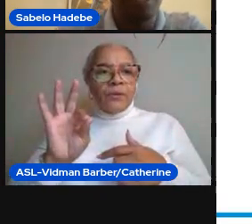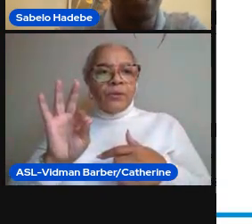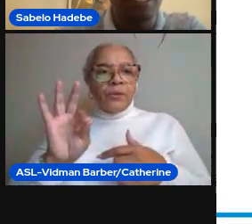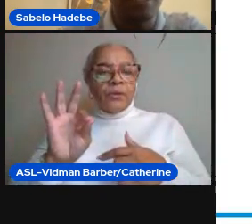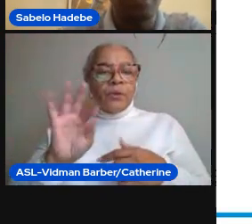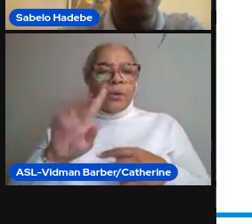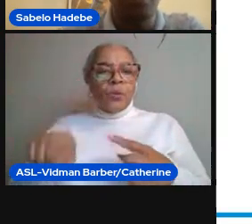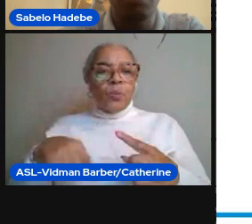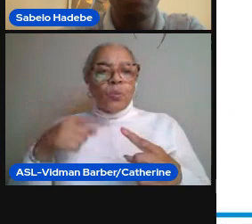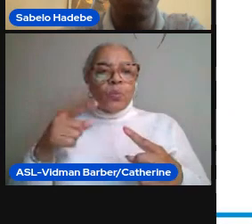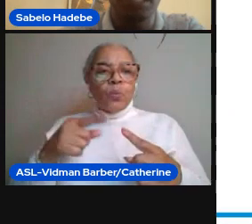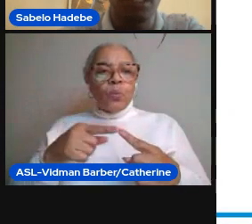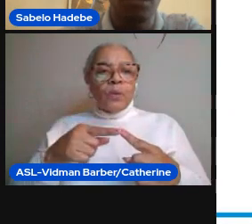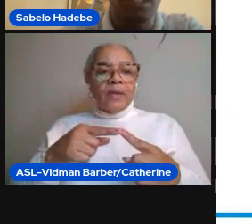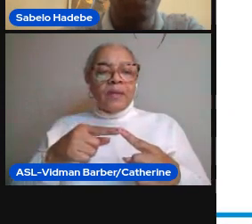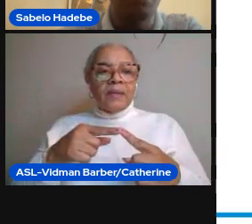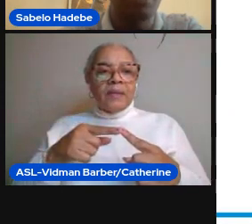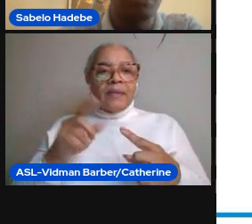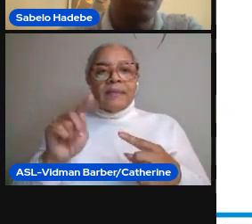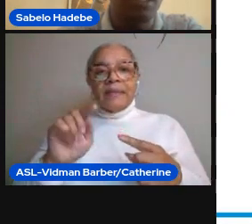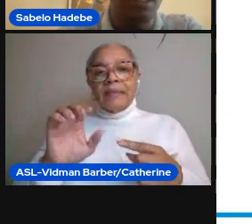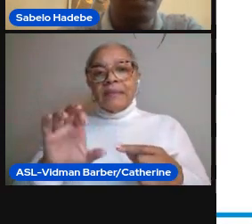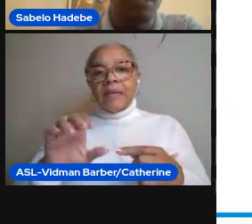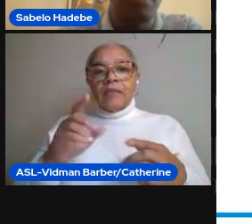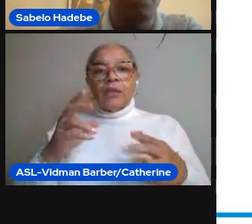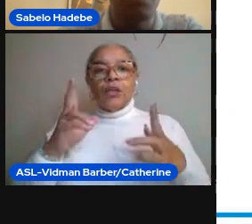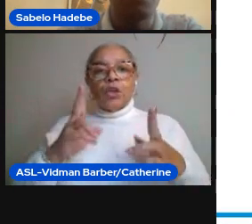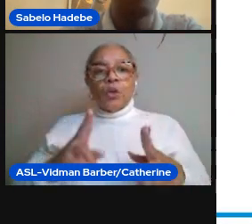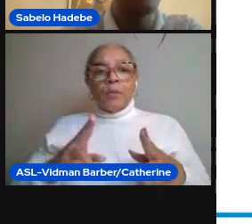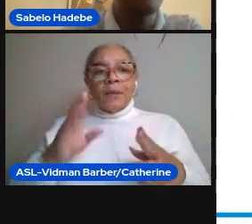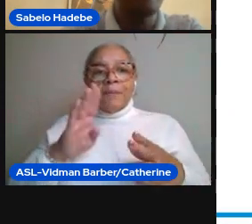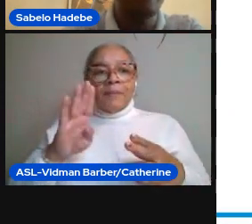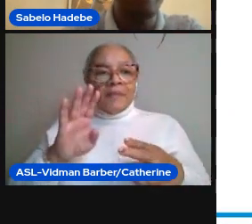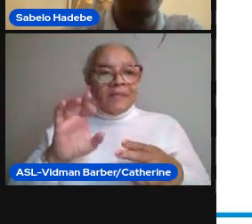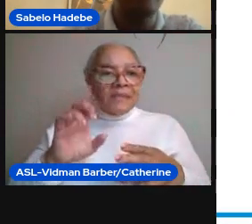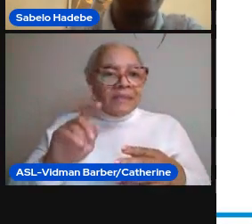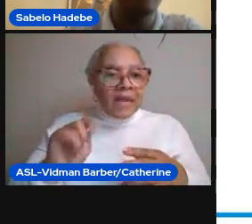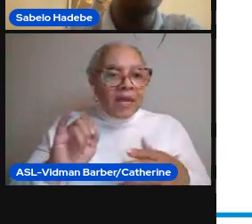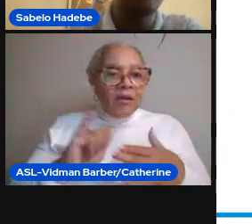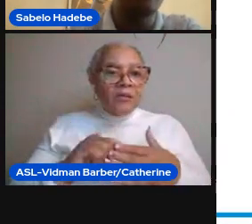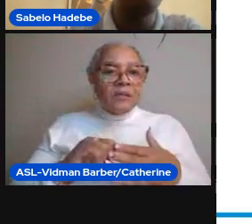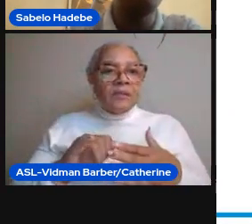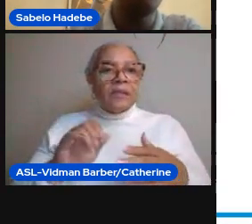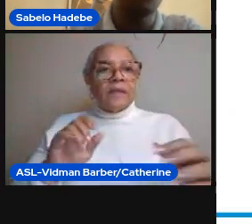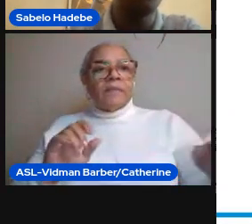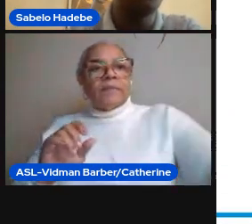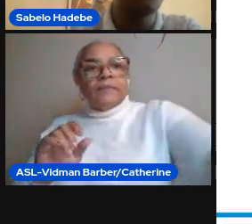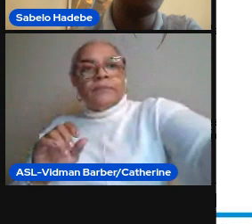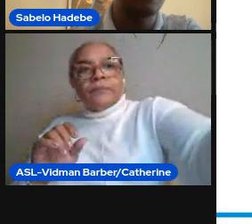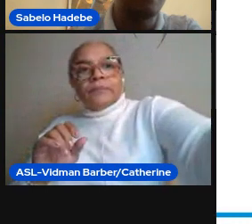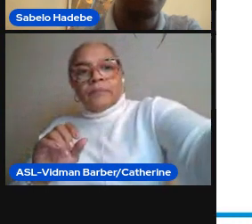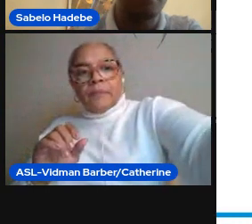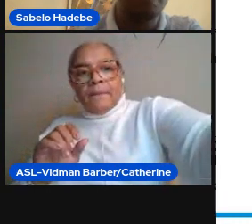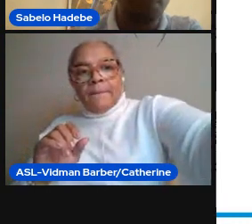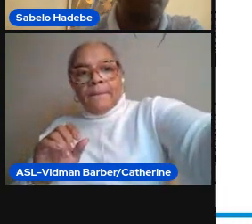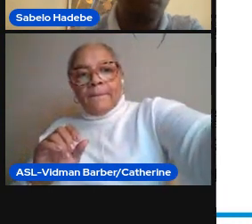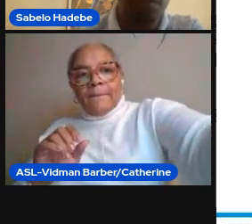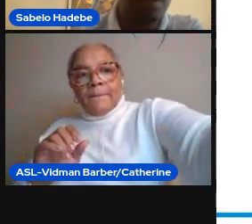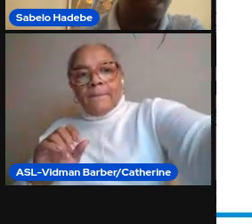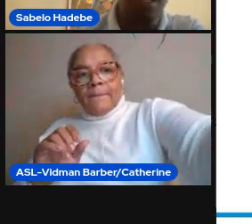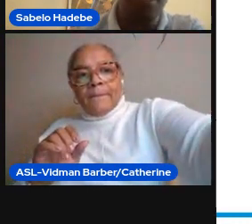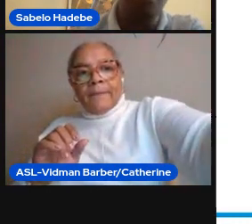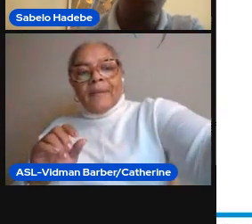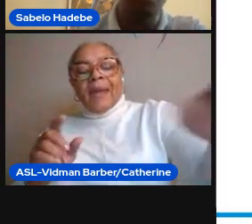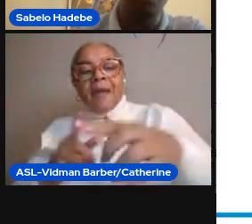when B cells, human B cells, were stimulated with interleukin-4, and then they produce this enzyme.